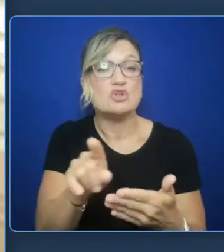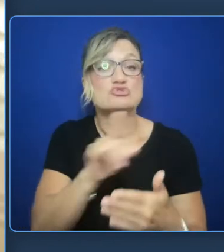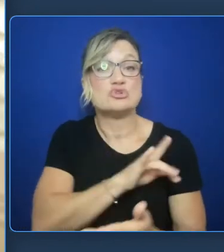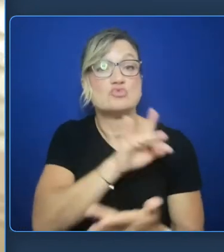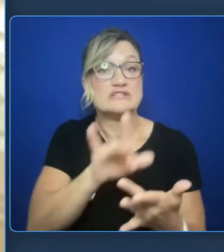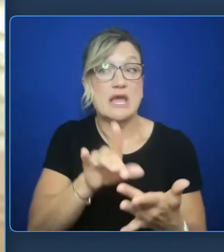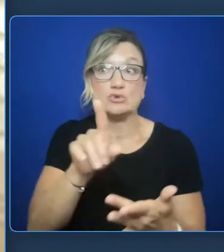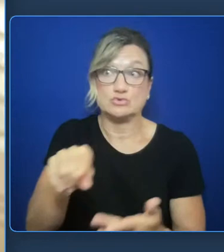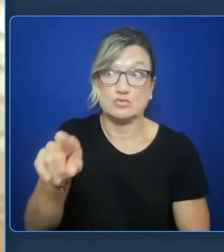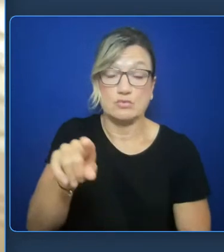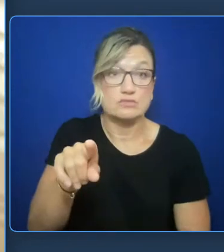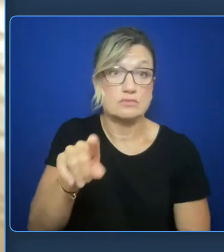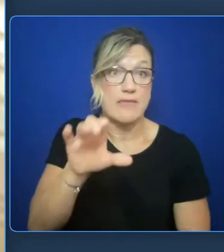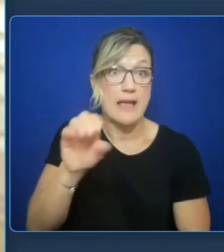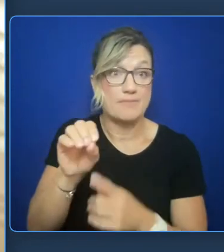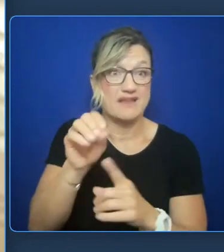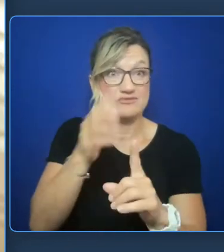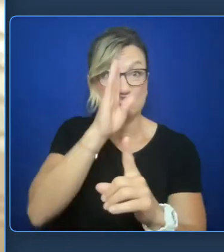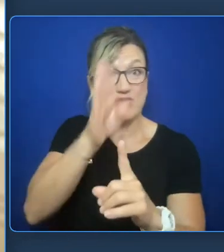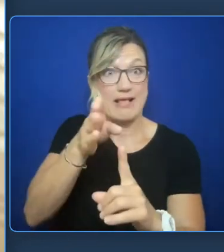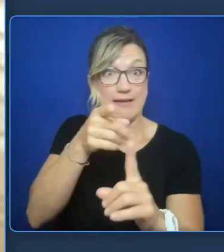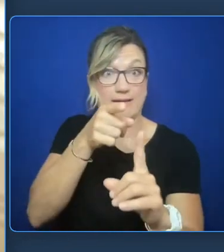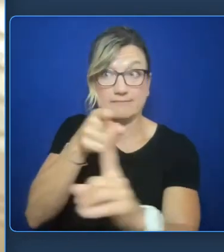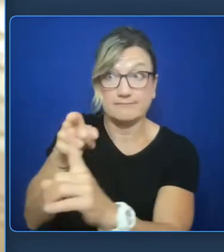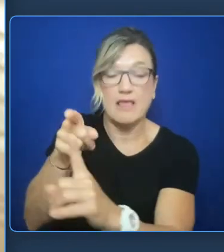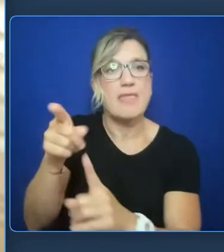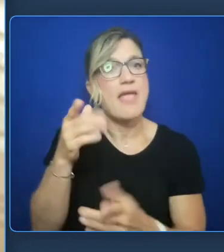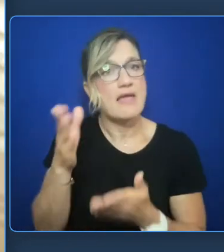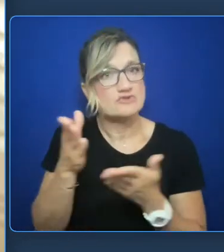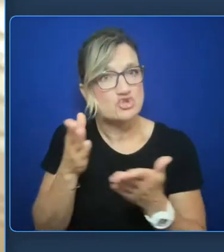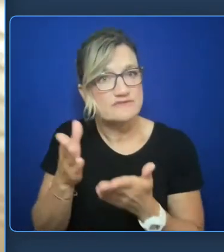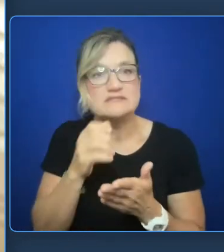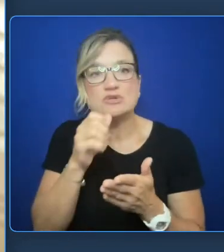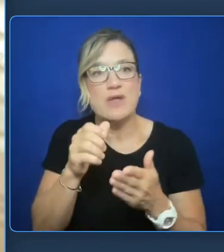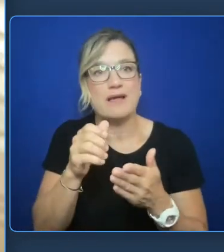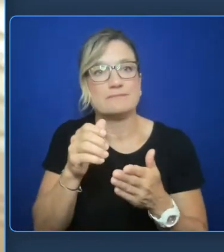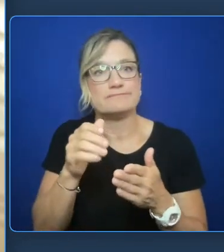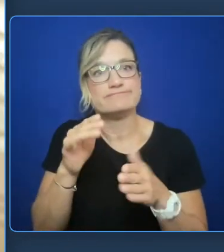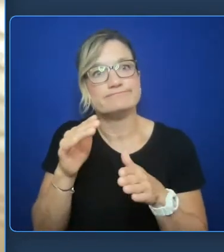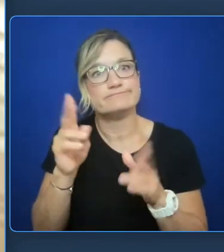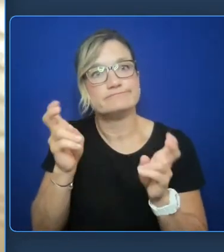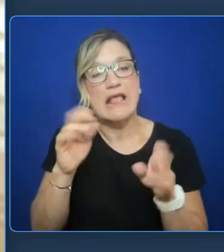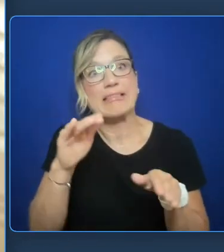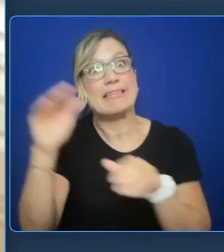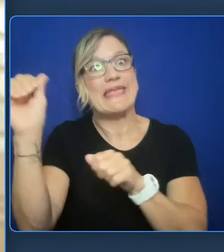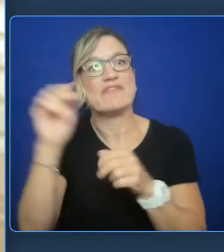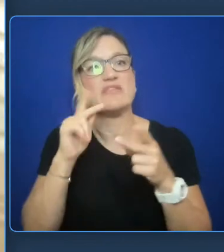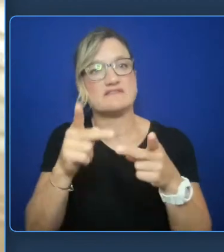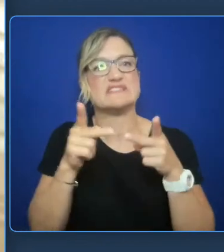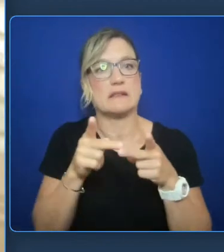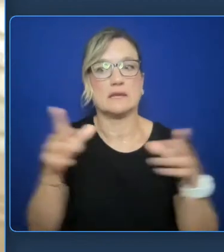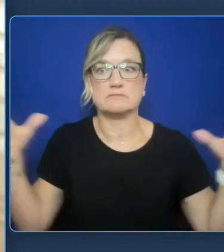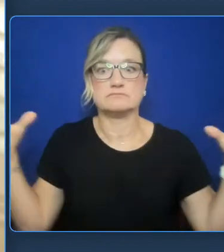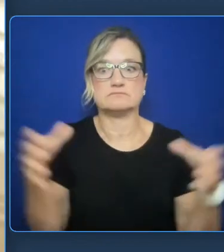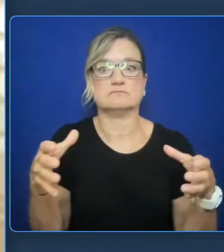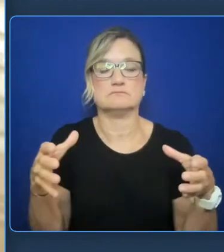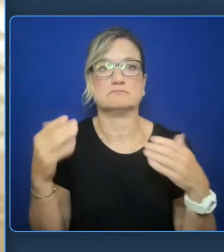out to the companies directly. They do have services that do not leave the facility directly.